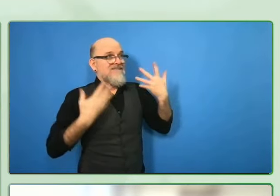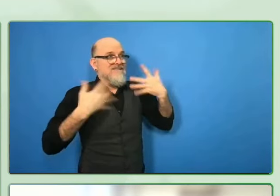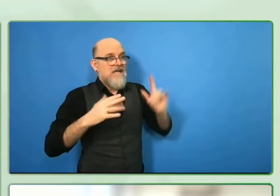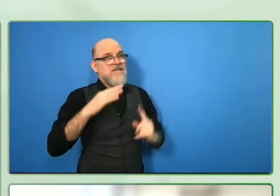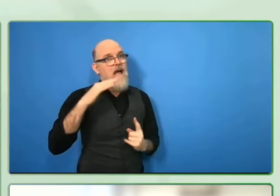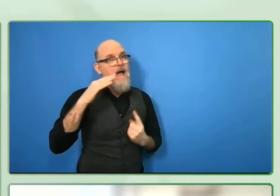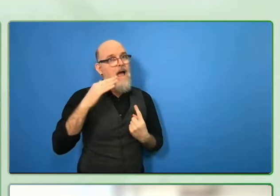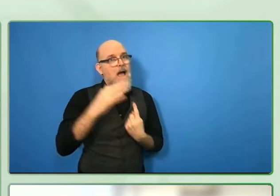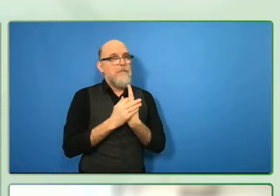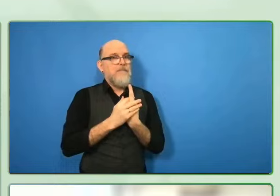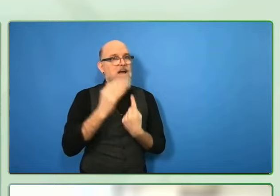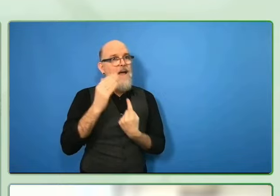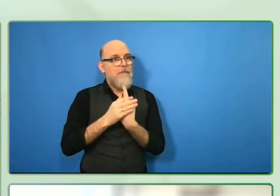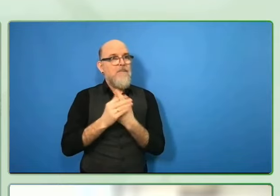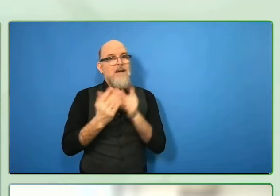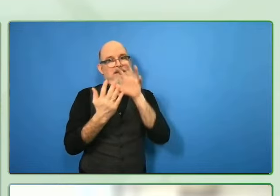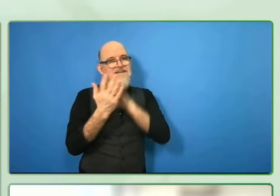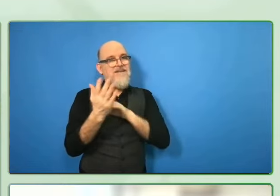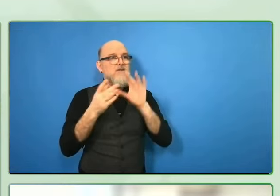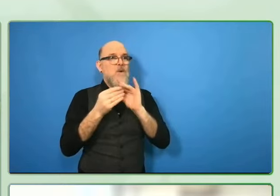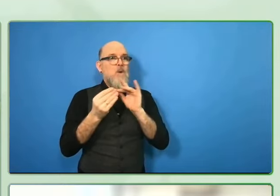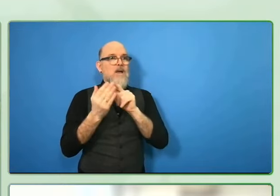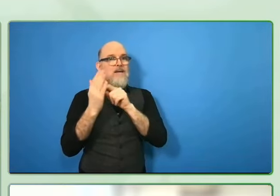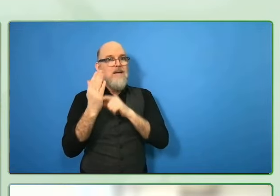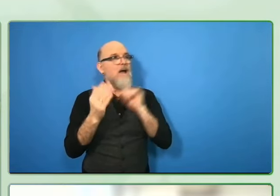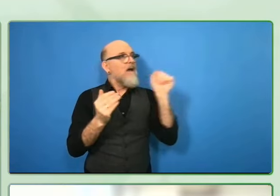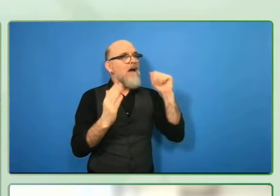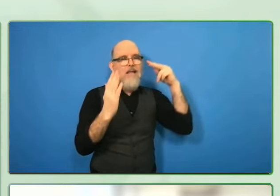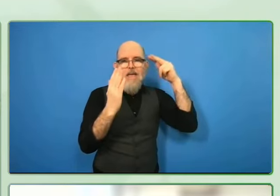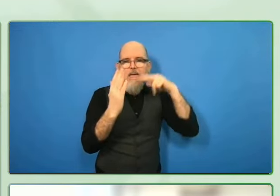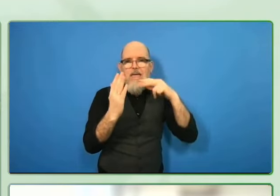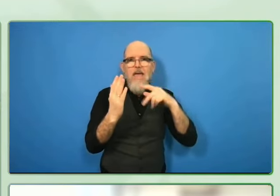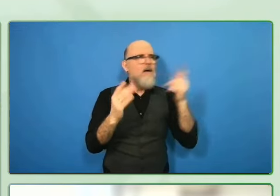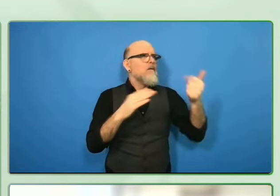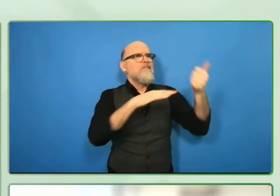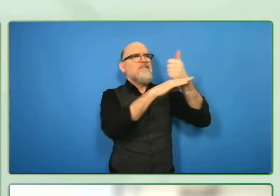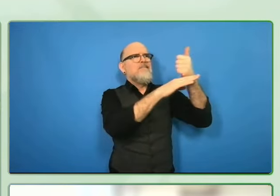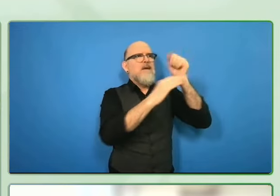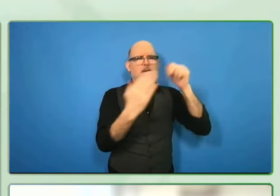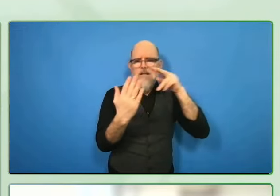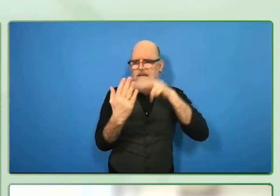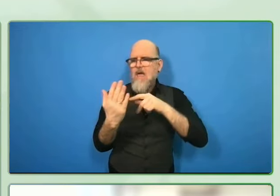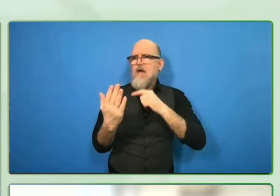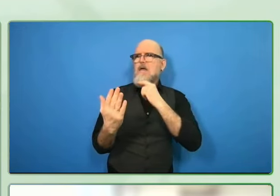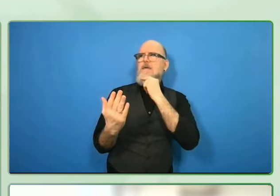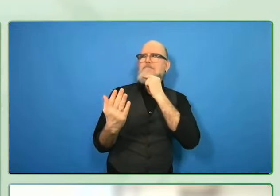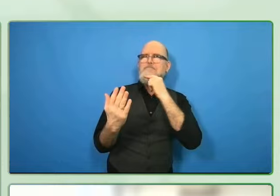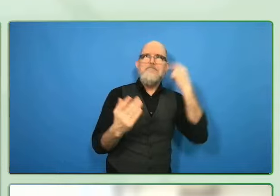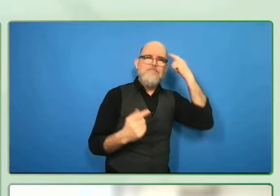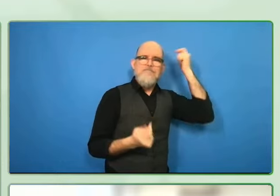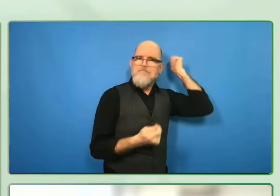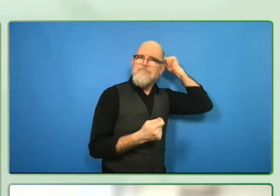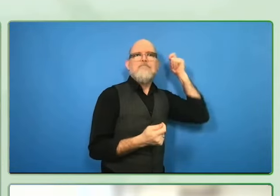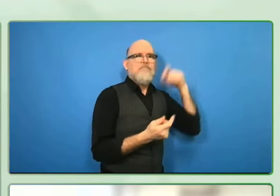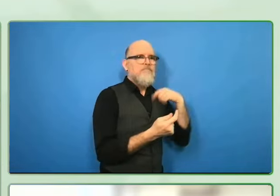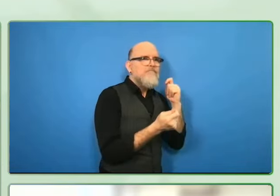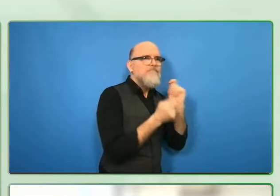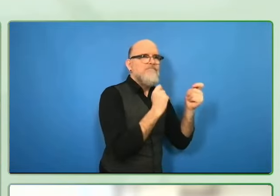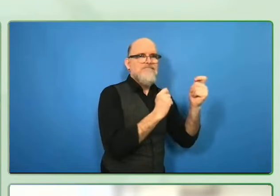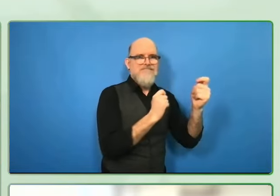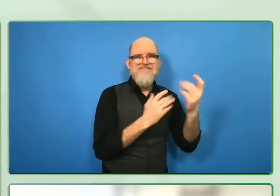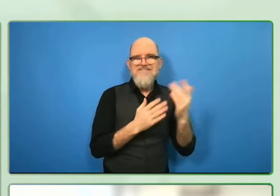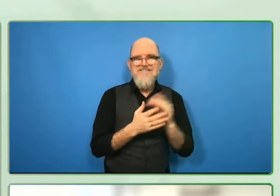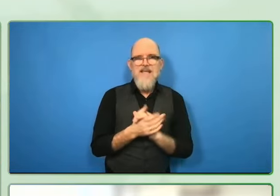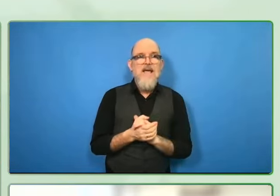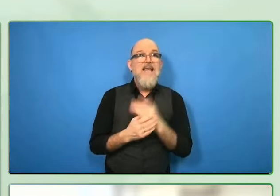me and for the organisations we work with, disability employee resource groups or networks can be critical friends to the business, can